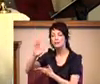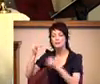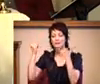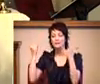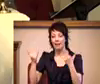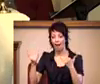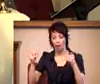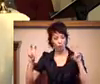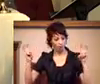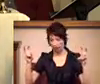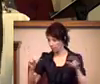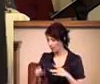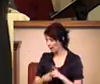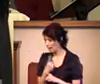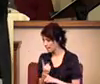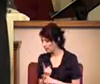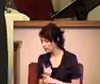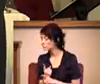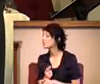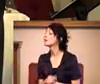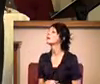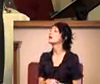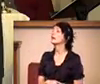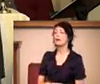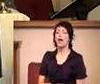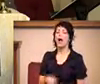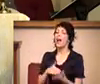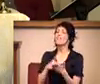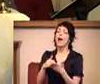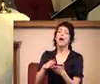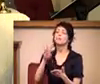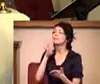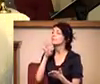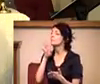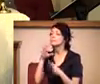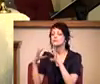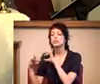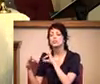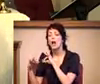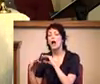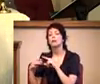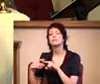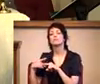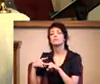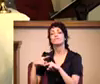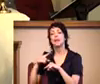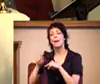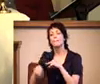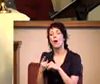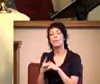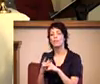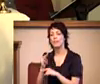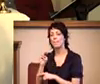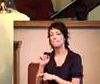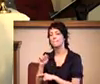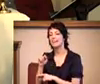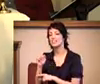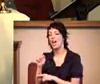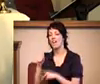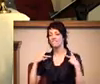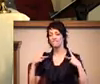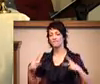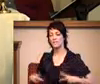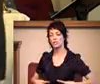Amen. And I often have read this, spoken on it, taught on this passage of basically the metaphysical aspects of this. In